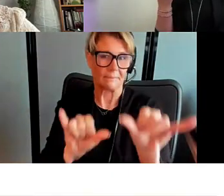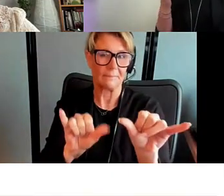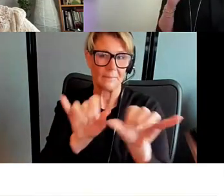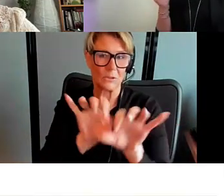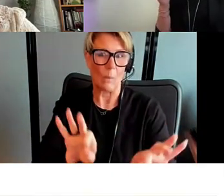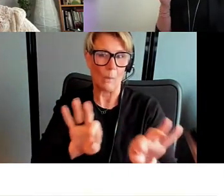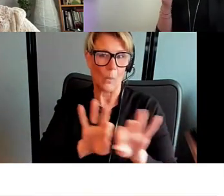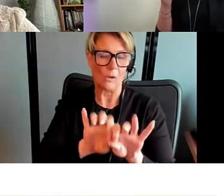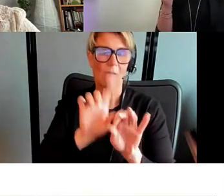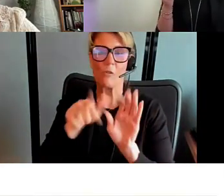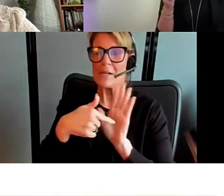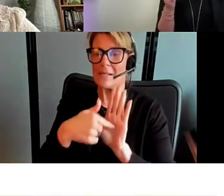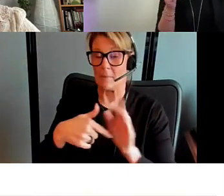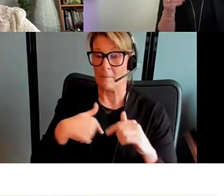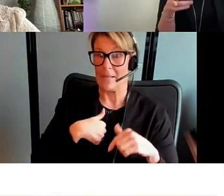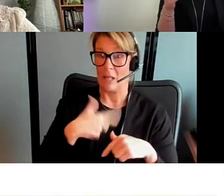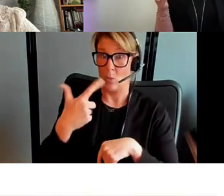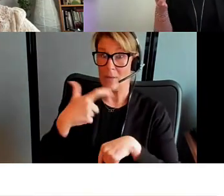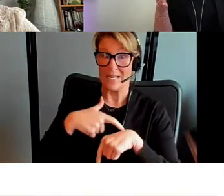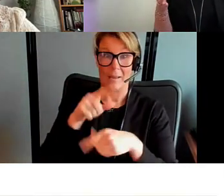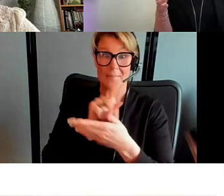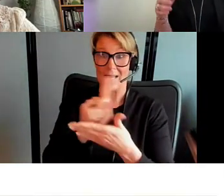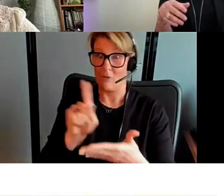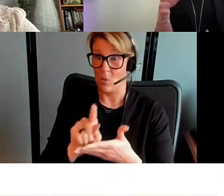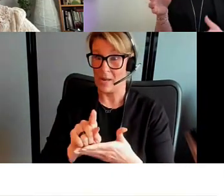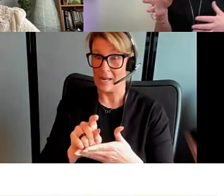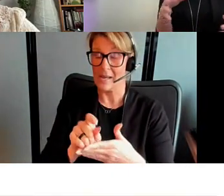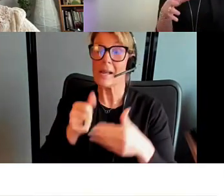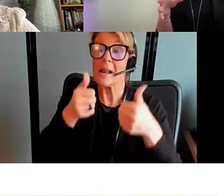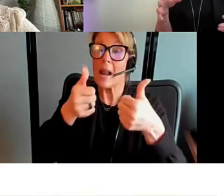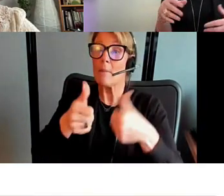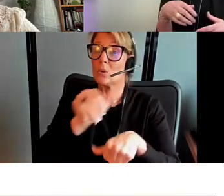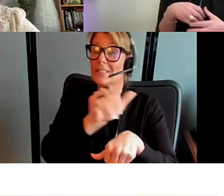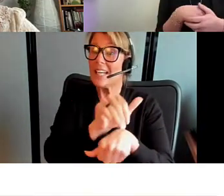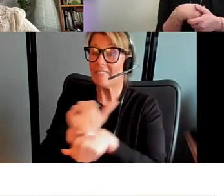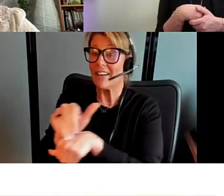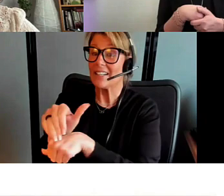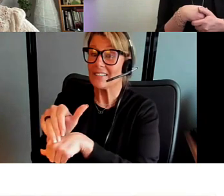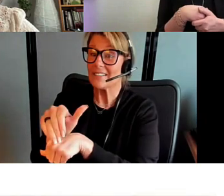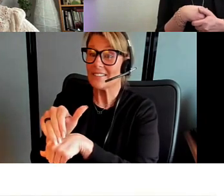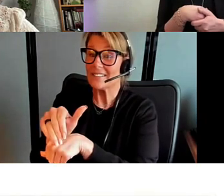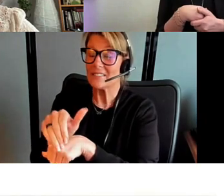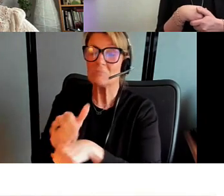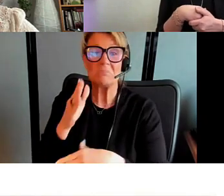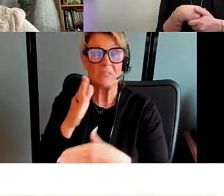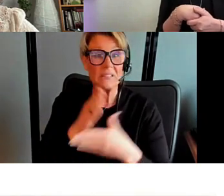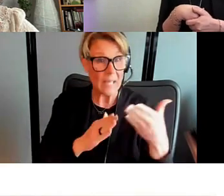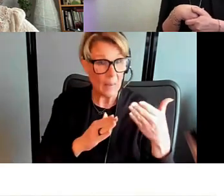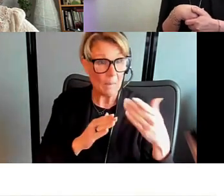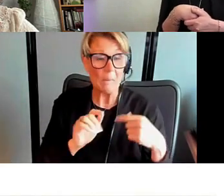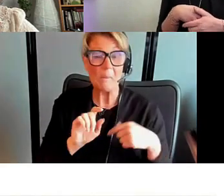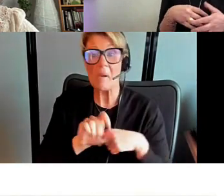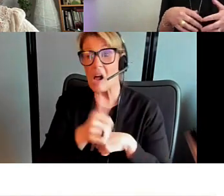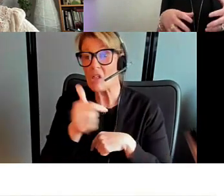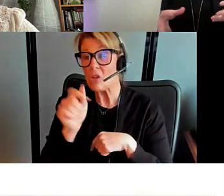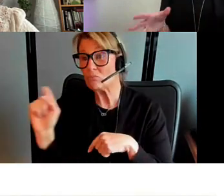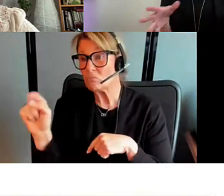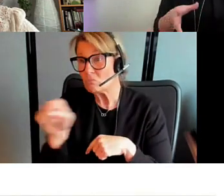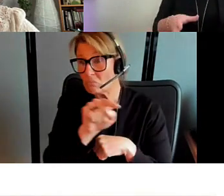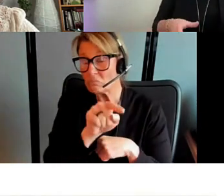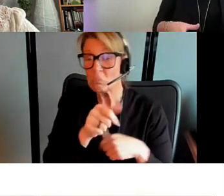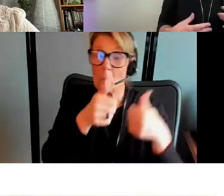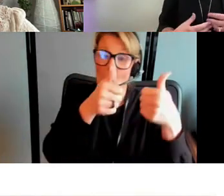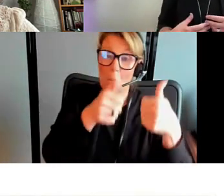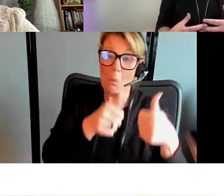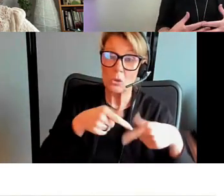do it a minimum of 3 times a week, and I post at nighttime. I know some people, um, you know, um,